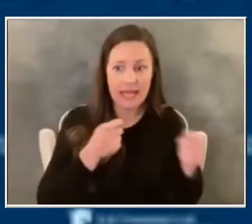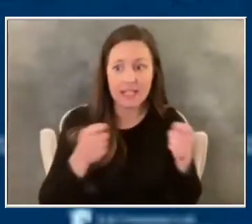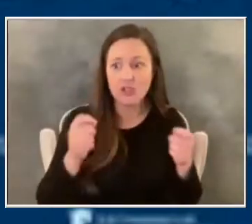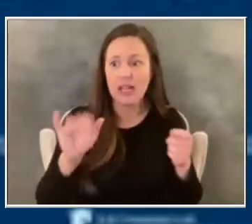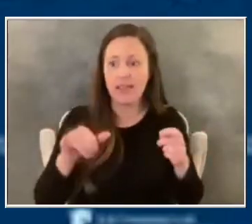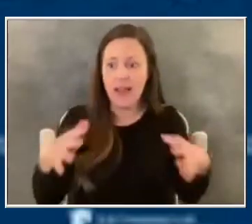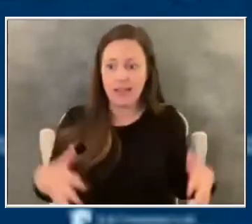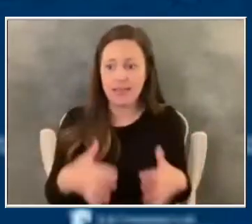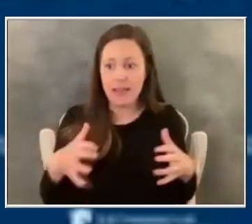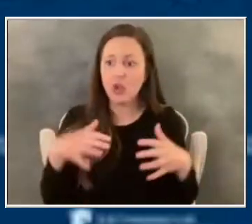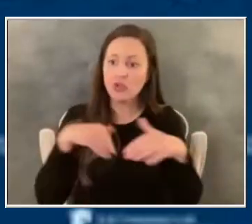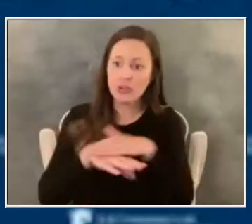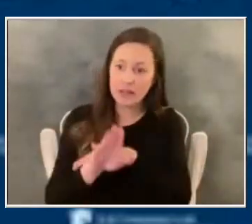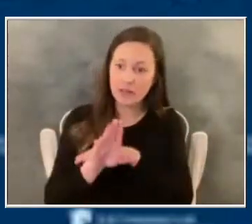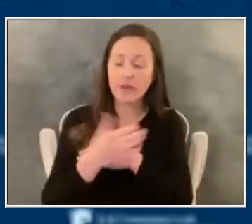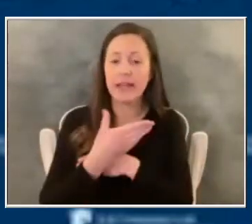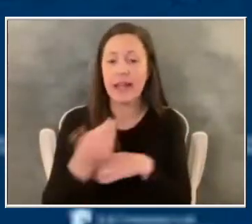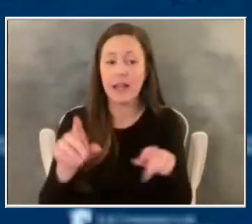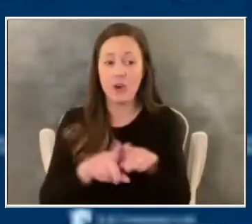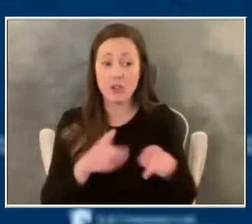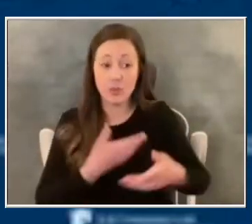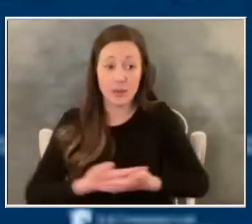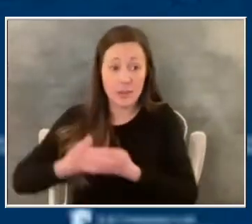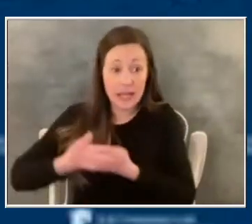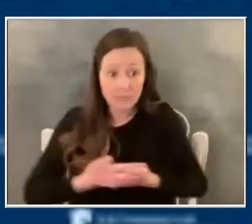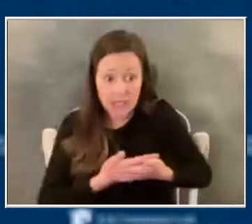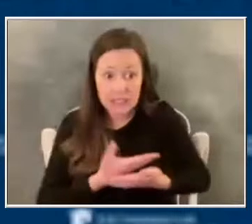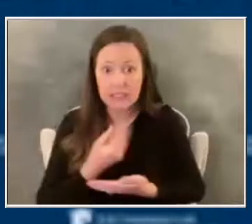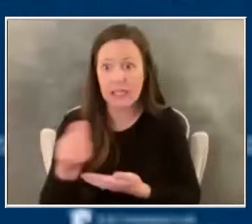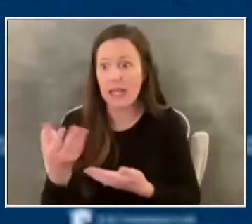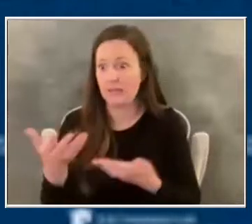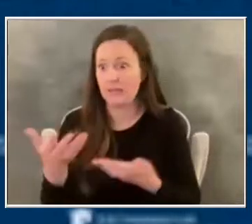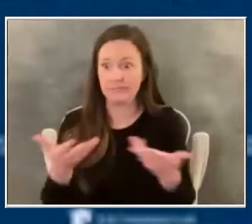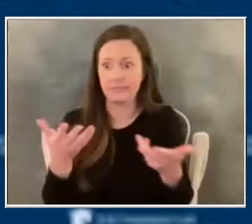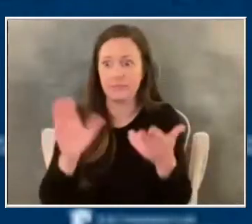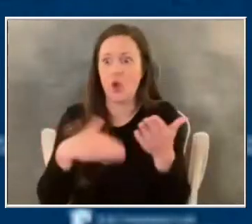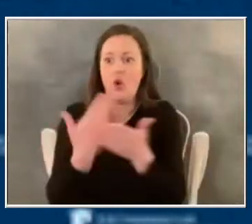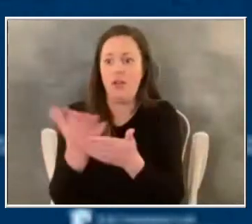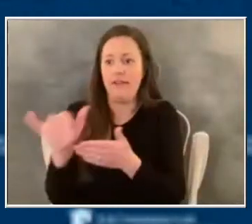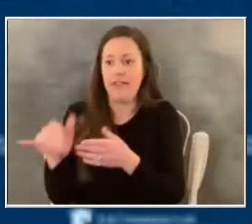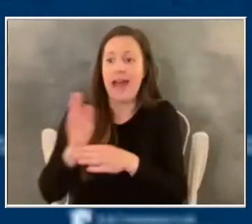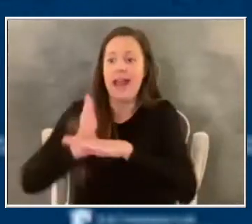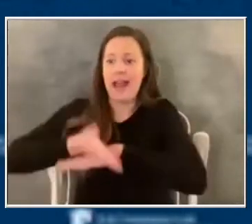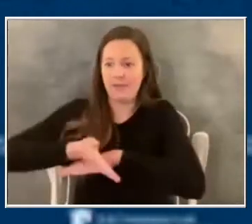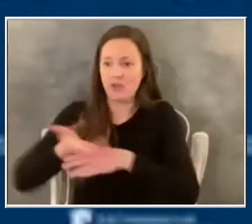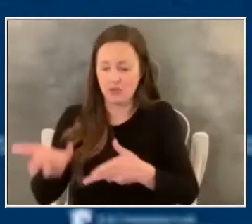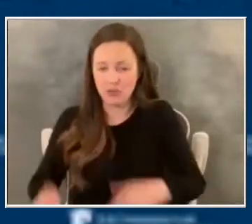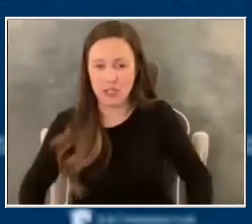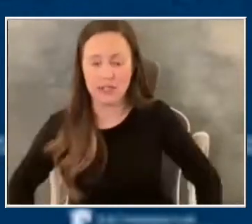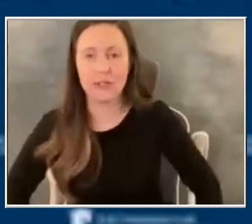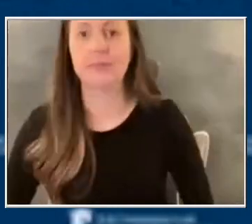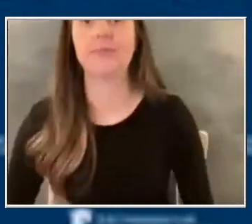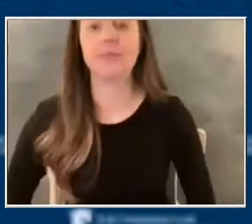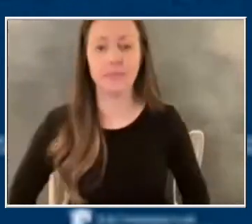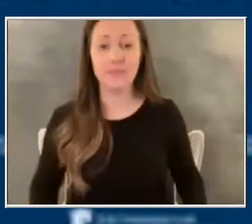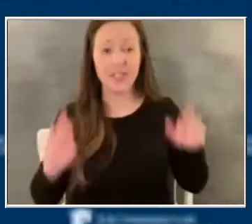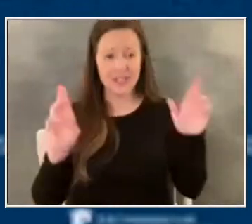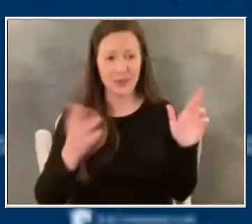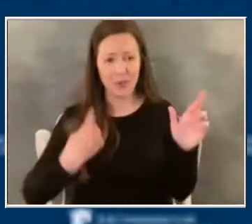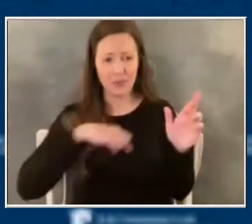delivery and the child and mother following delivery. So, we hope that we can continue to be that conduit